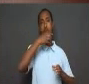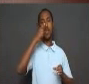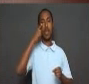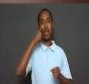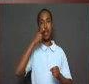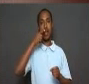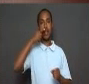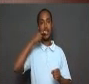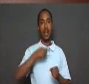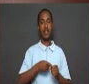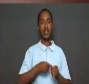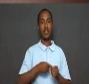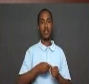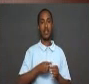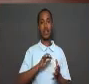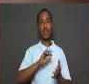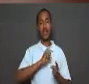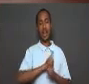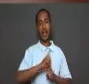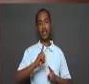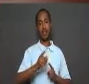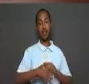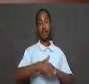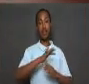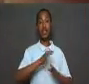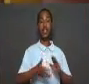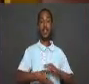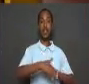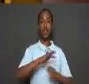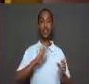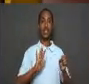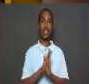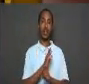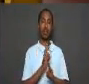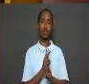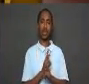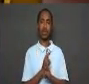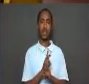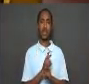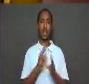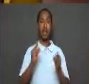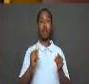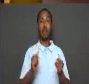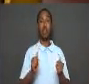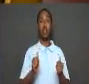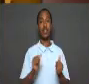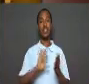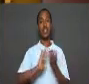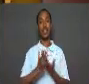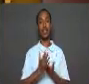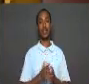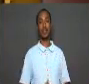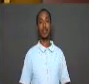fuel is directed over the surface of the charge to keep it in a molten state.